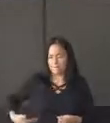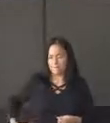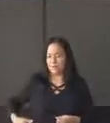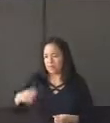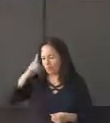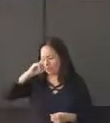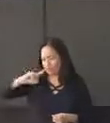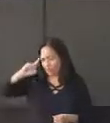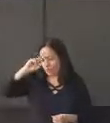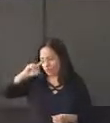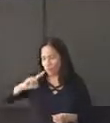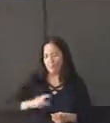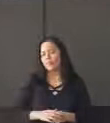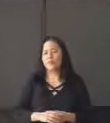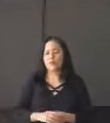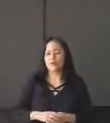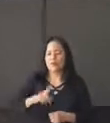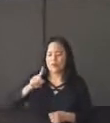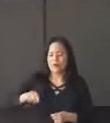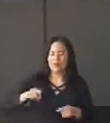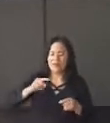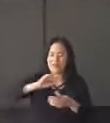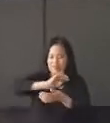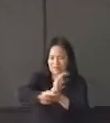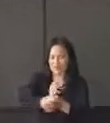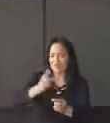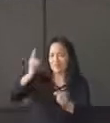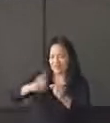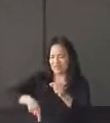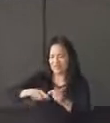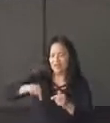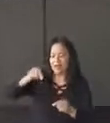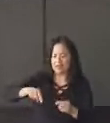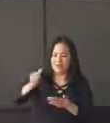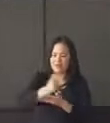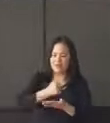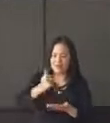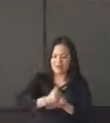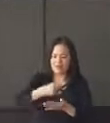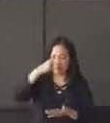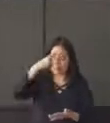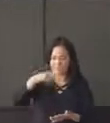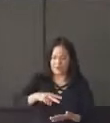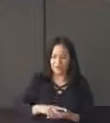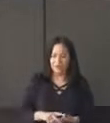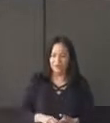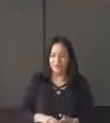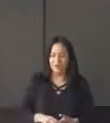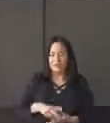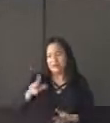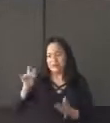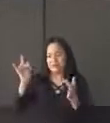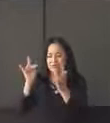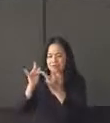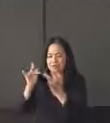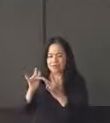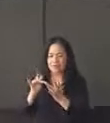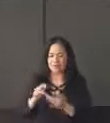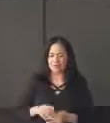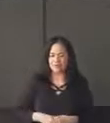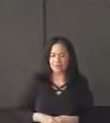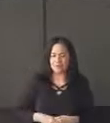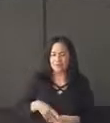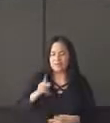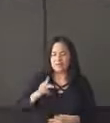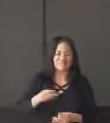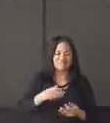to Prevent and Eliminate Discrimination in Mexico City. She is with us